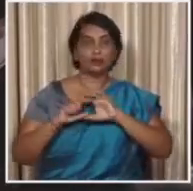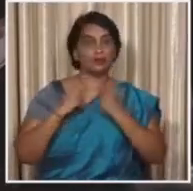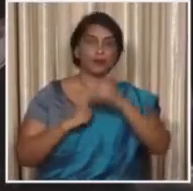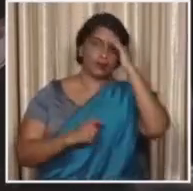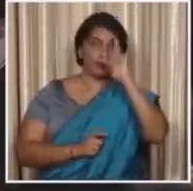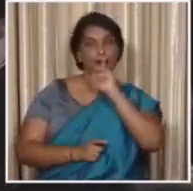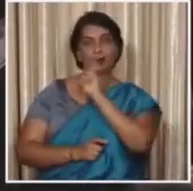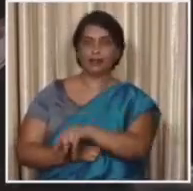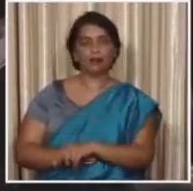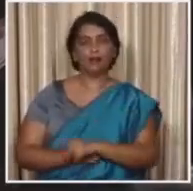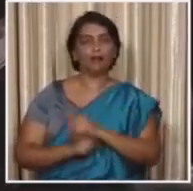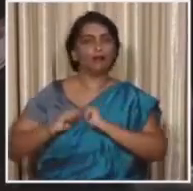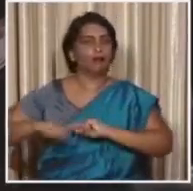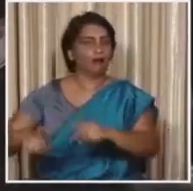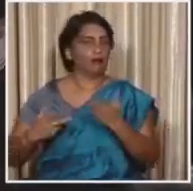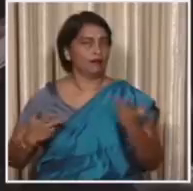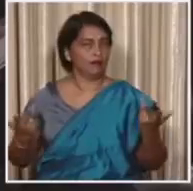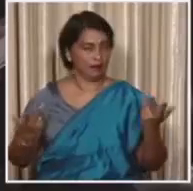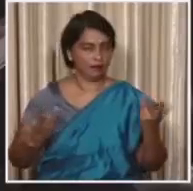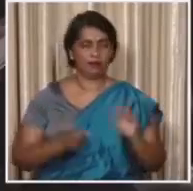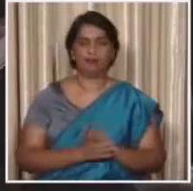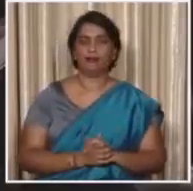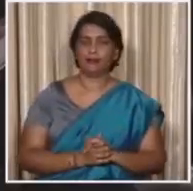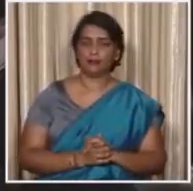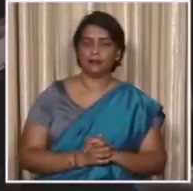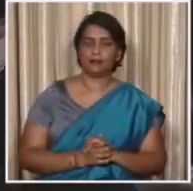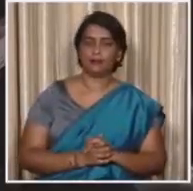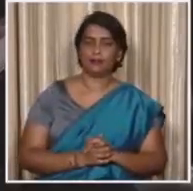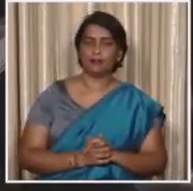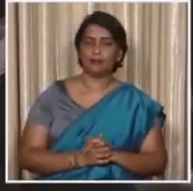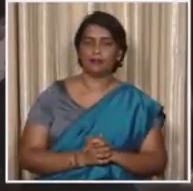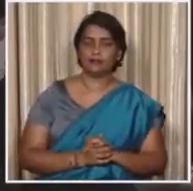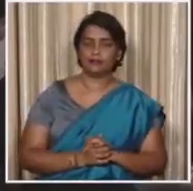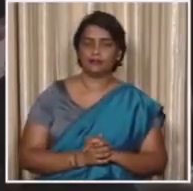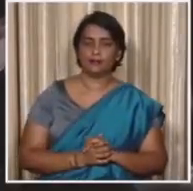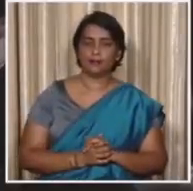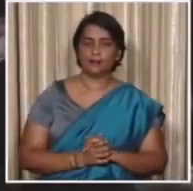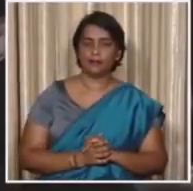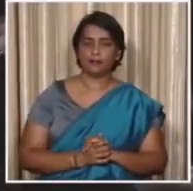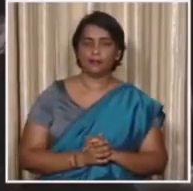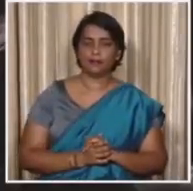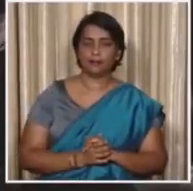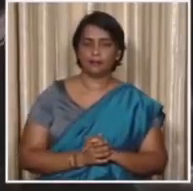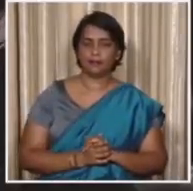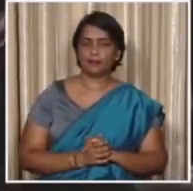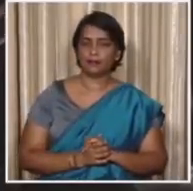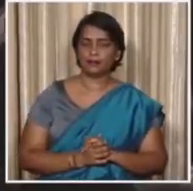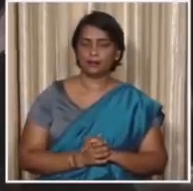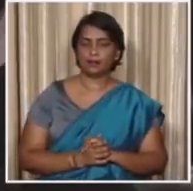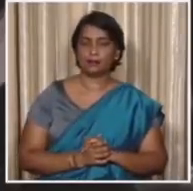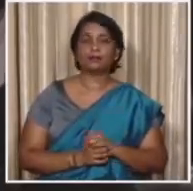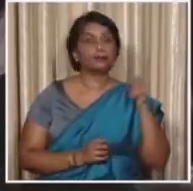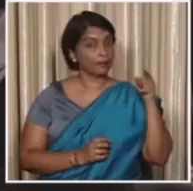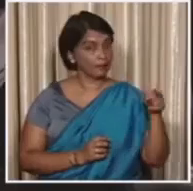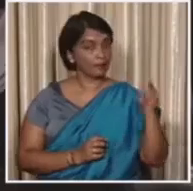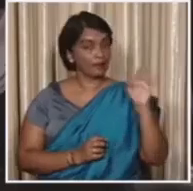That doesn't happen. Okay. Now, when he took over as Prime Minister and President,